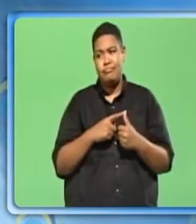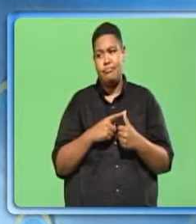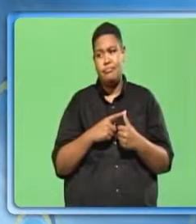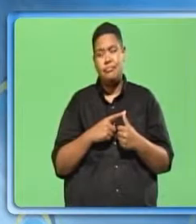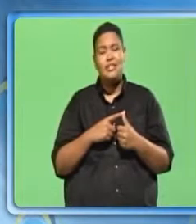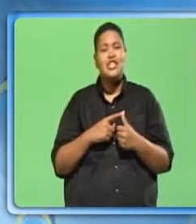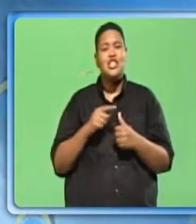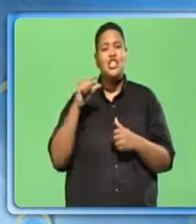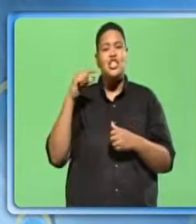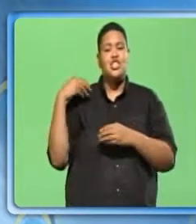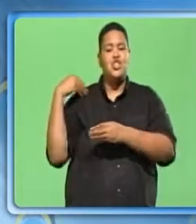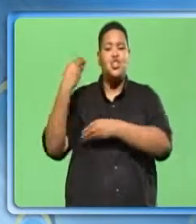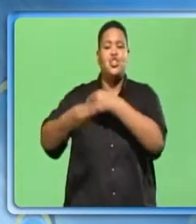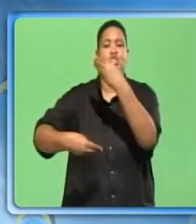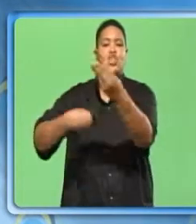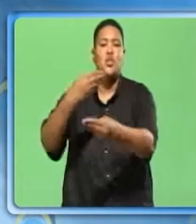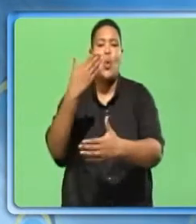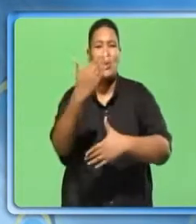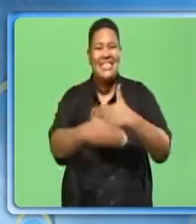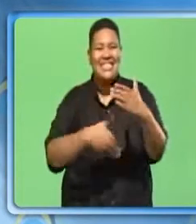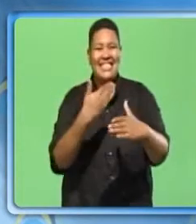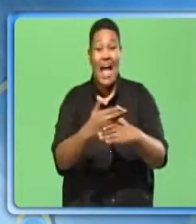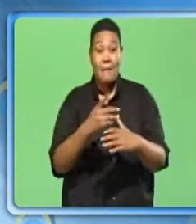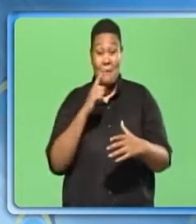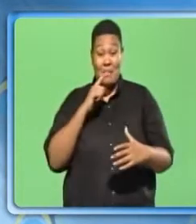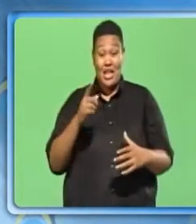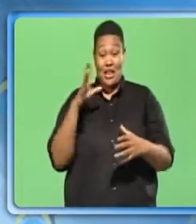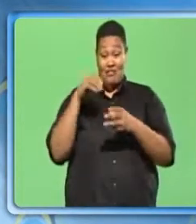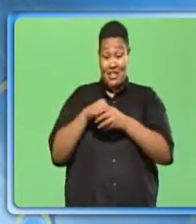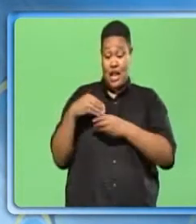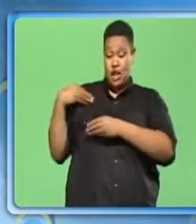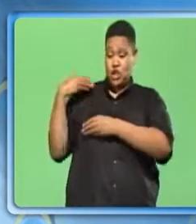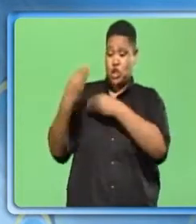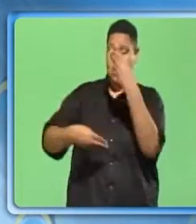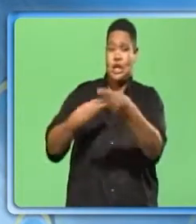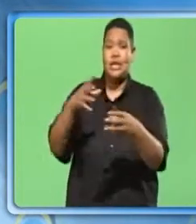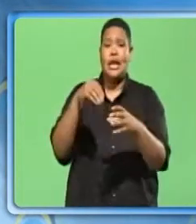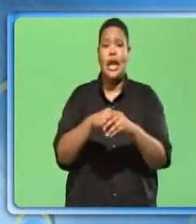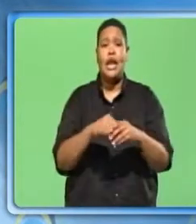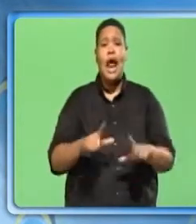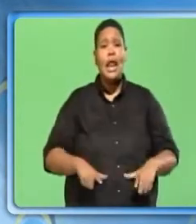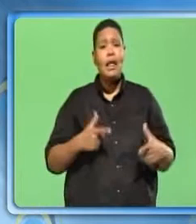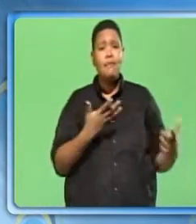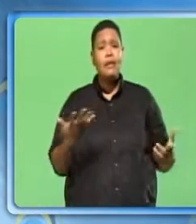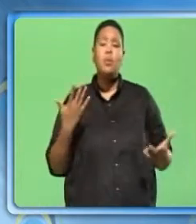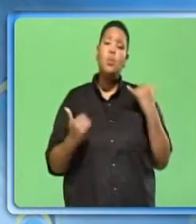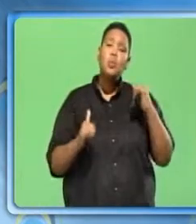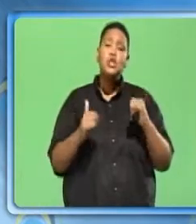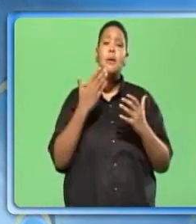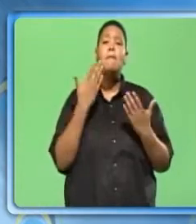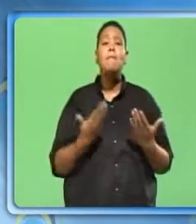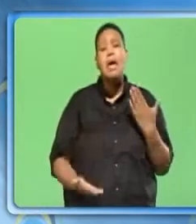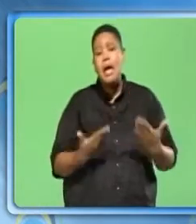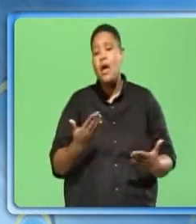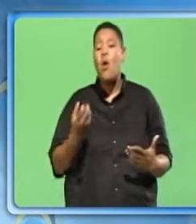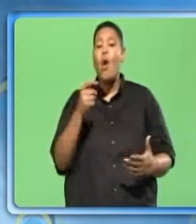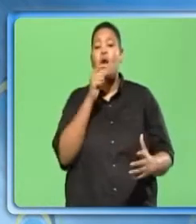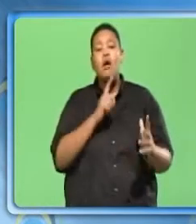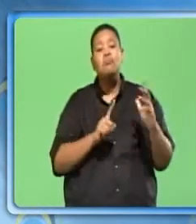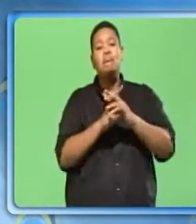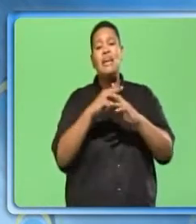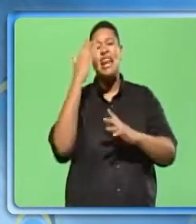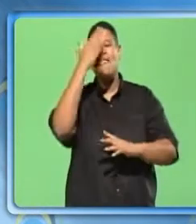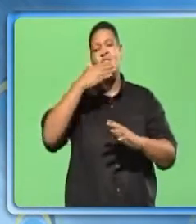genotype, an actual genes present in an organism which may or may not be expressed in the phenotype.